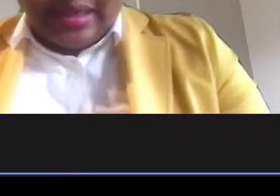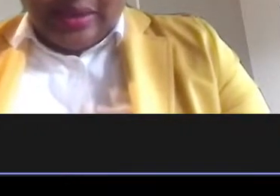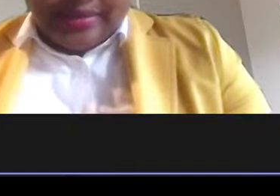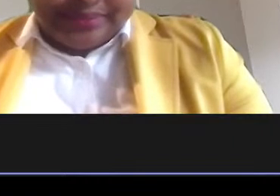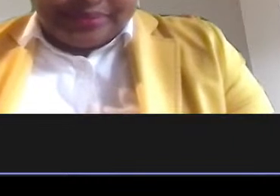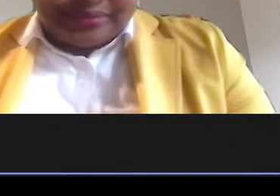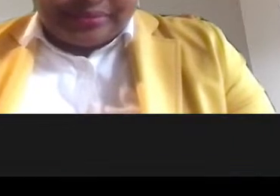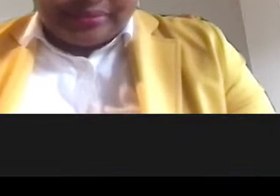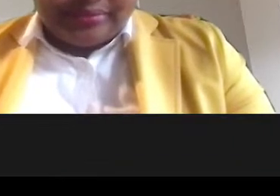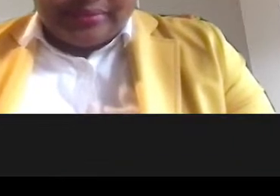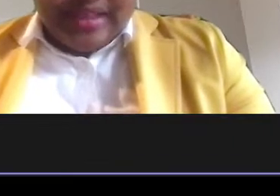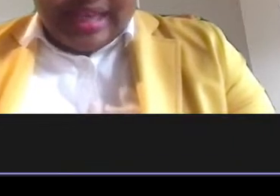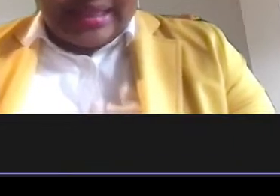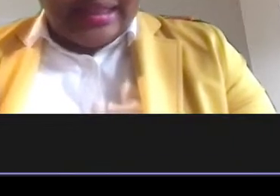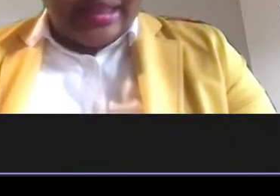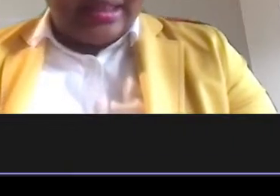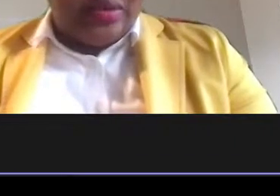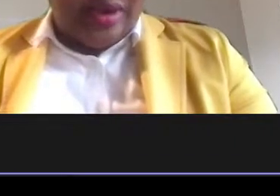ekweselweni